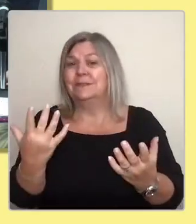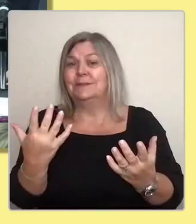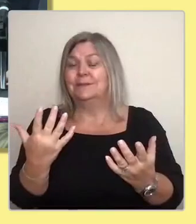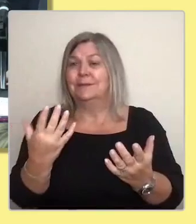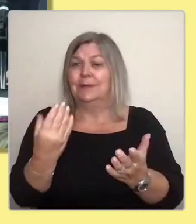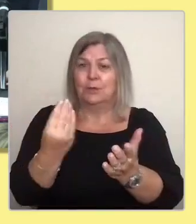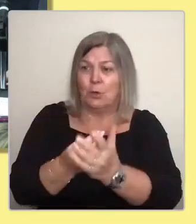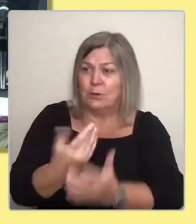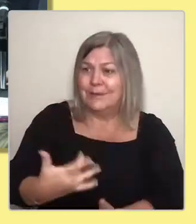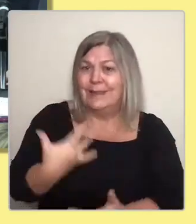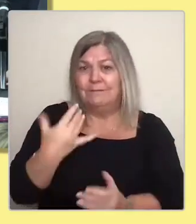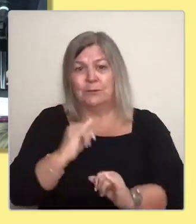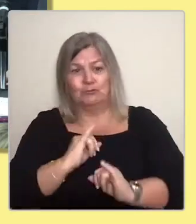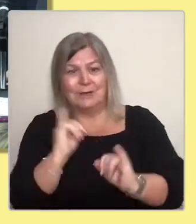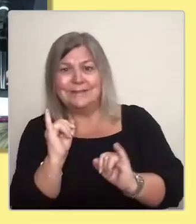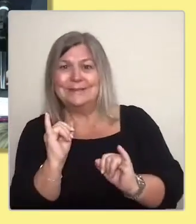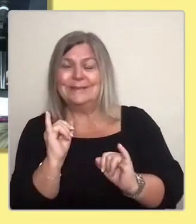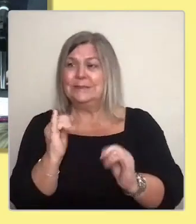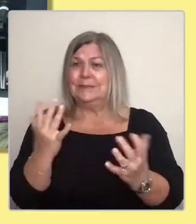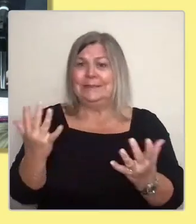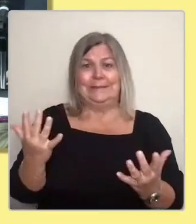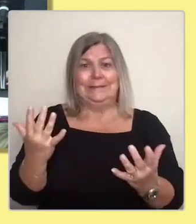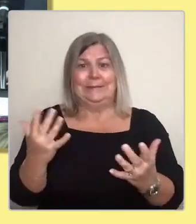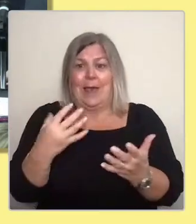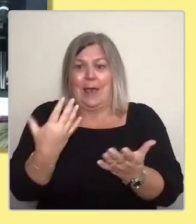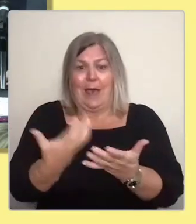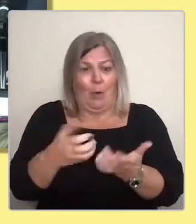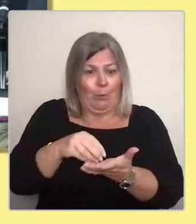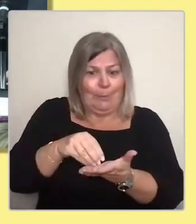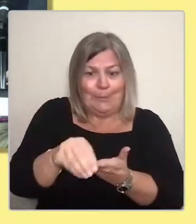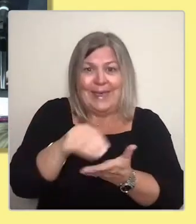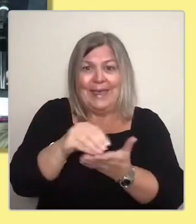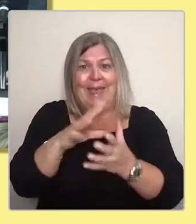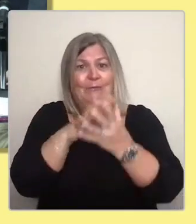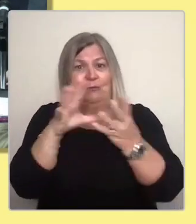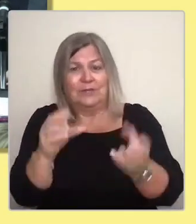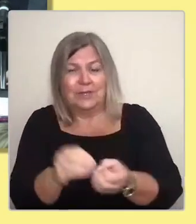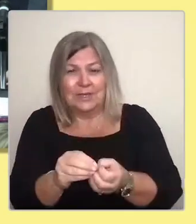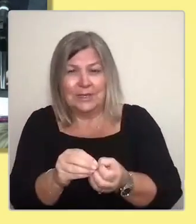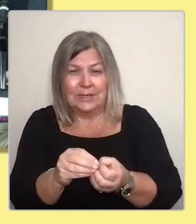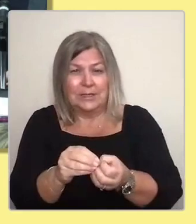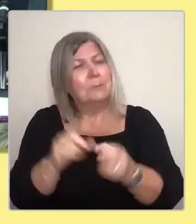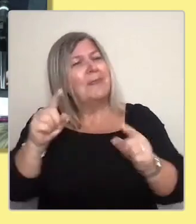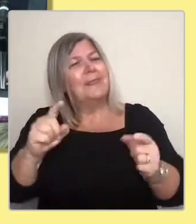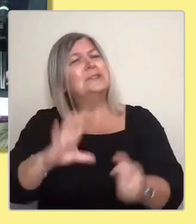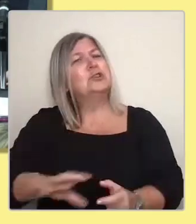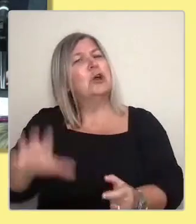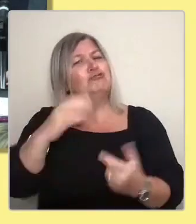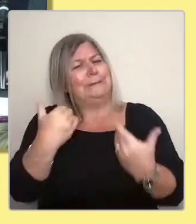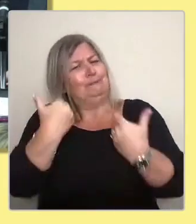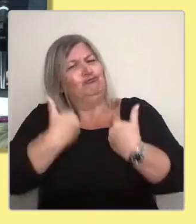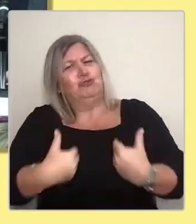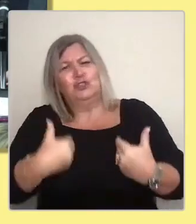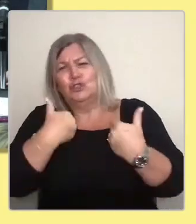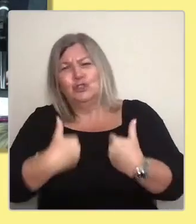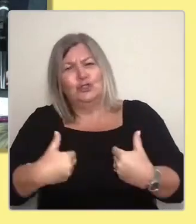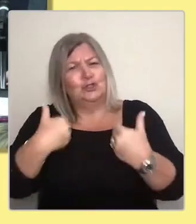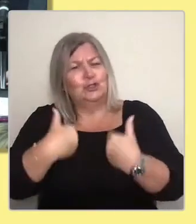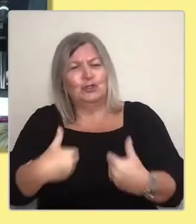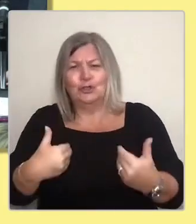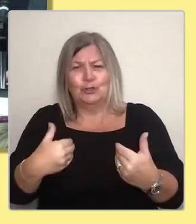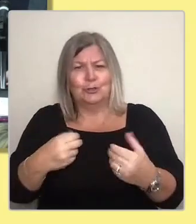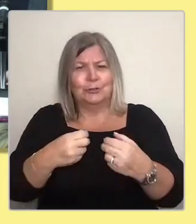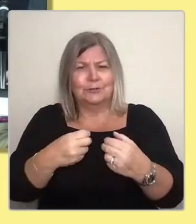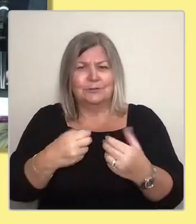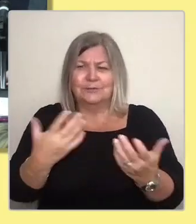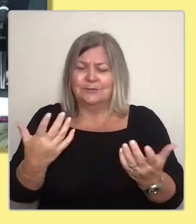rich in energy. Kids are going to bed hungry in a country that has a plentiful supply of food. And